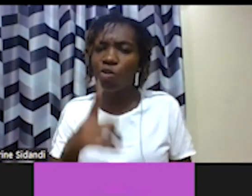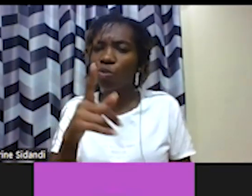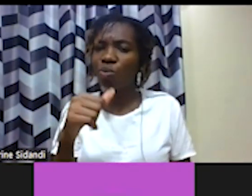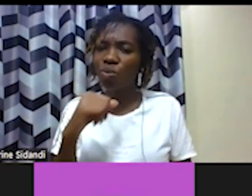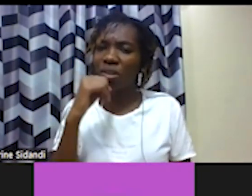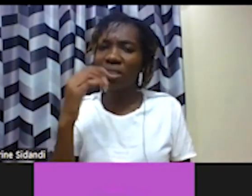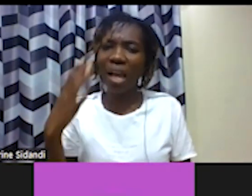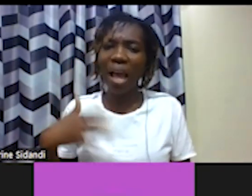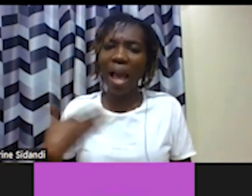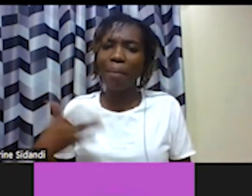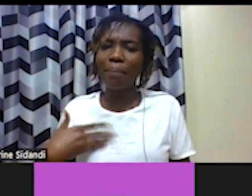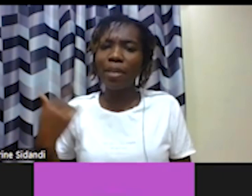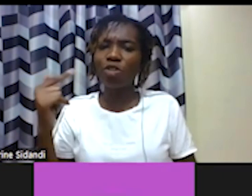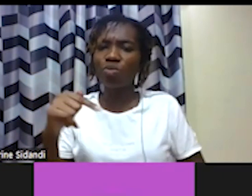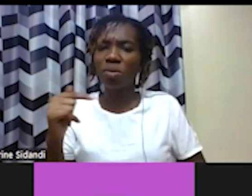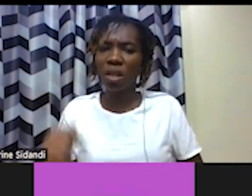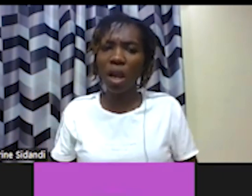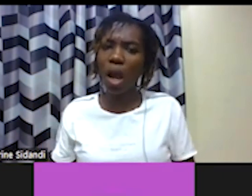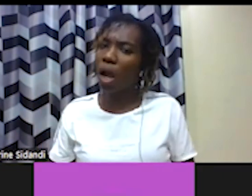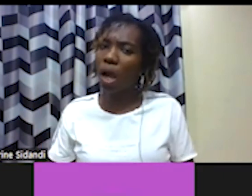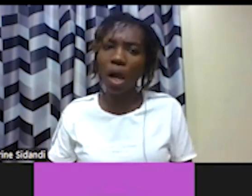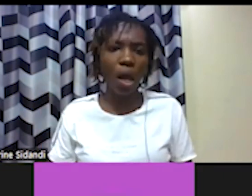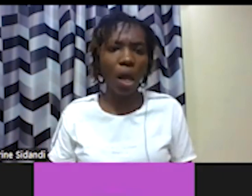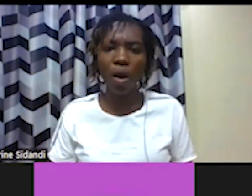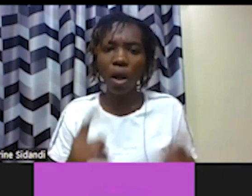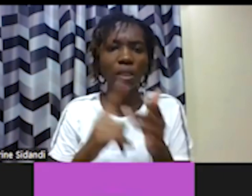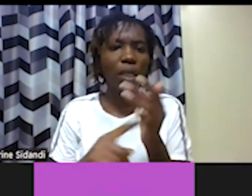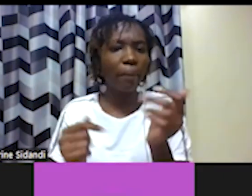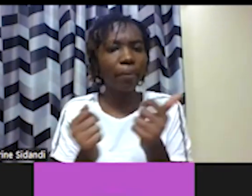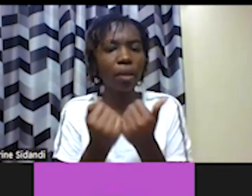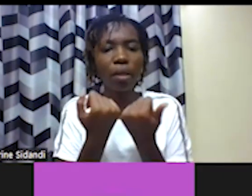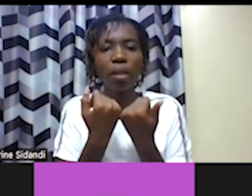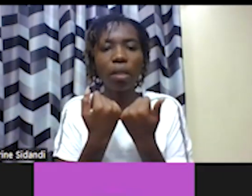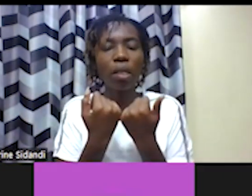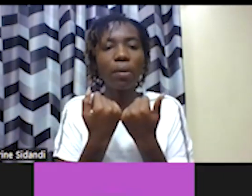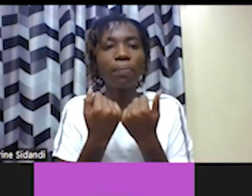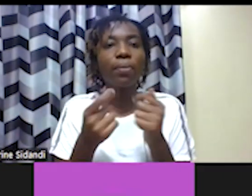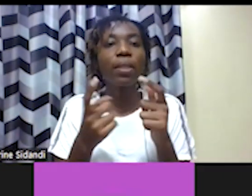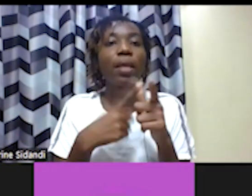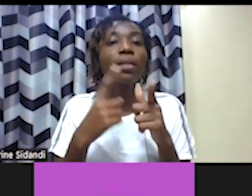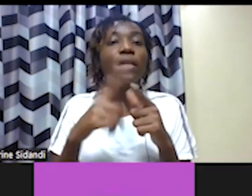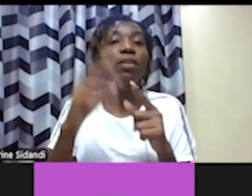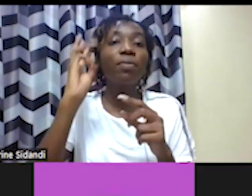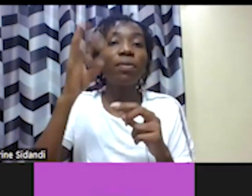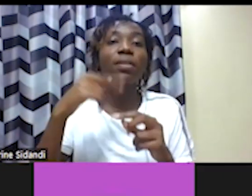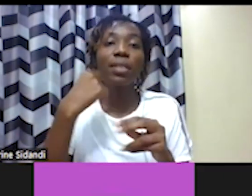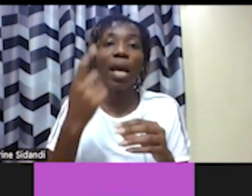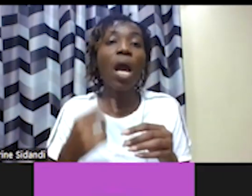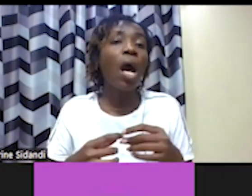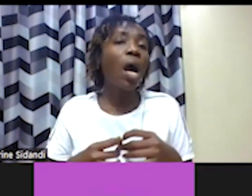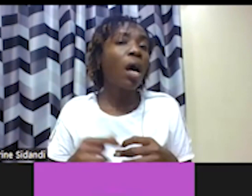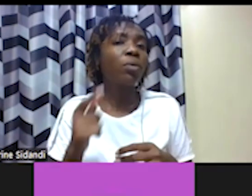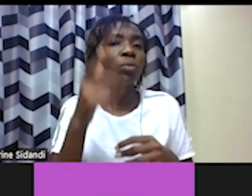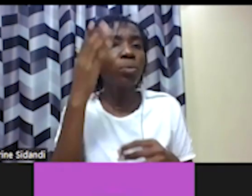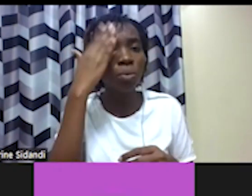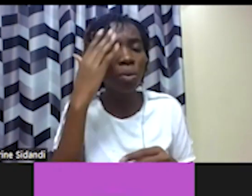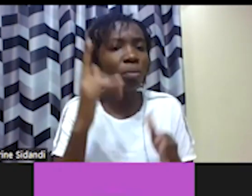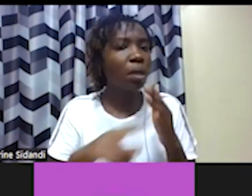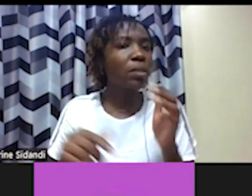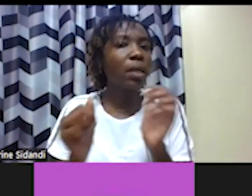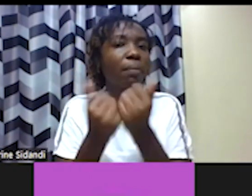today. What is happening? Then they will open up and tell, oh, you know what happened in